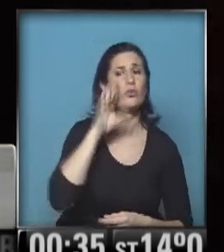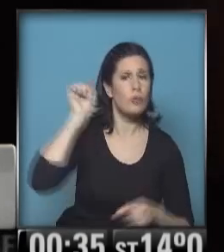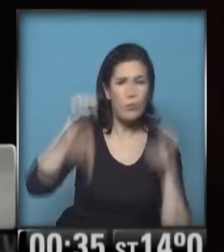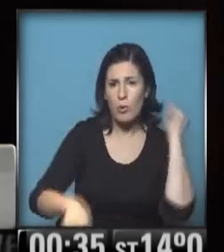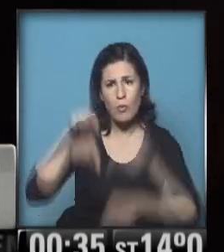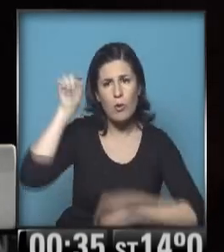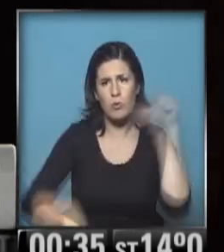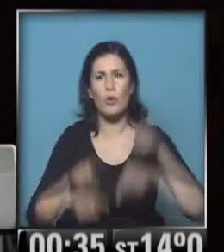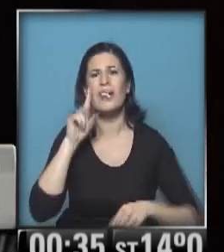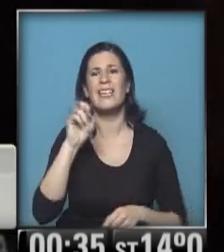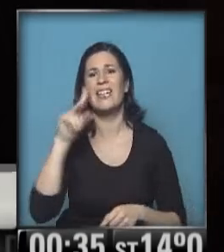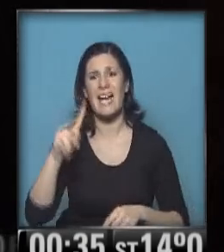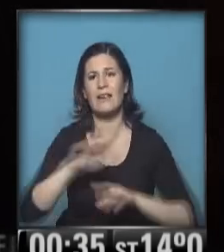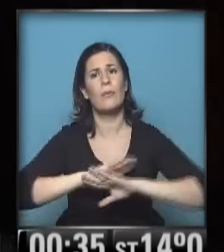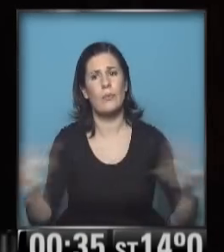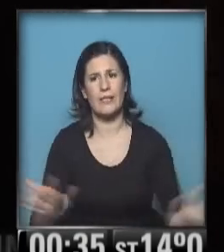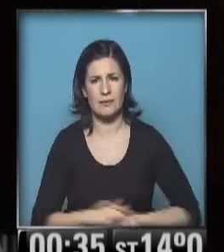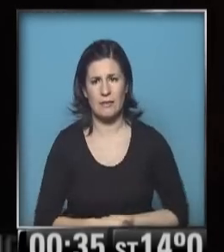Irak.